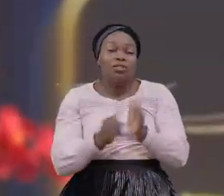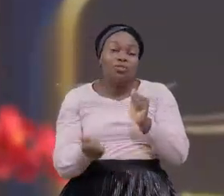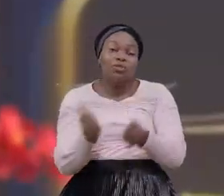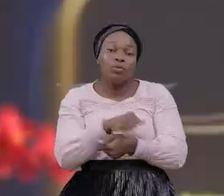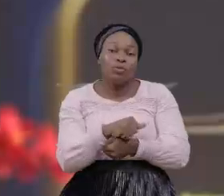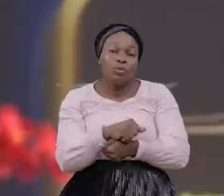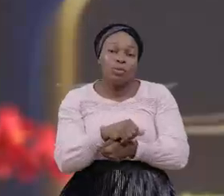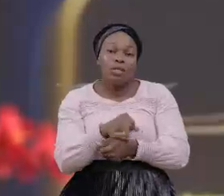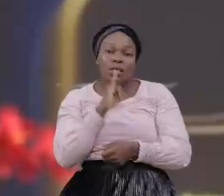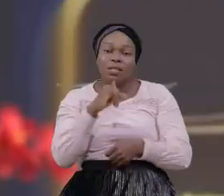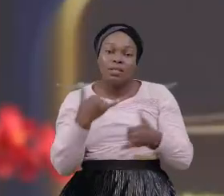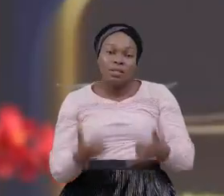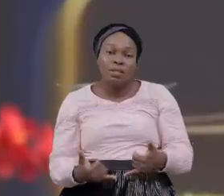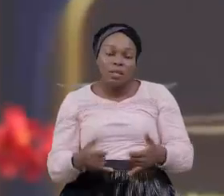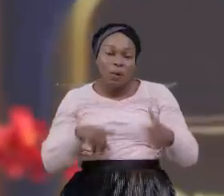now beginning.